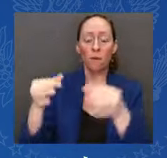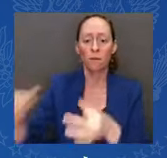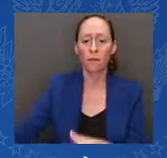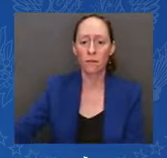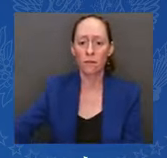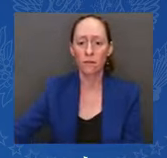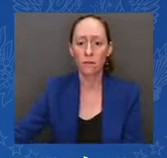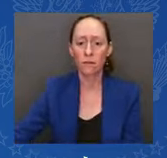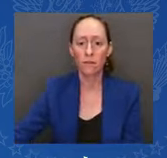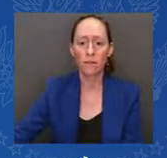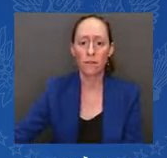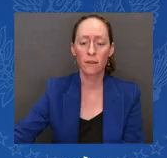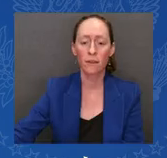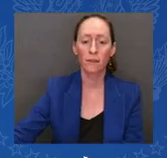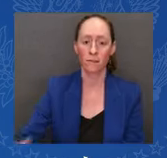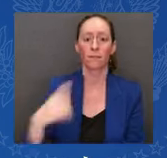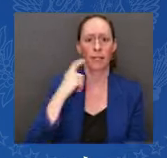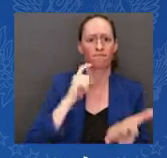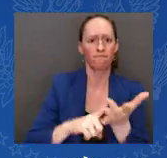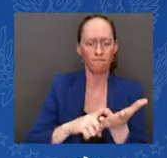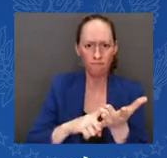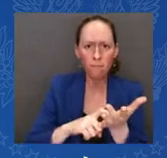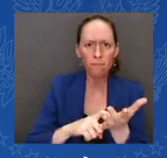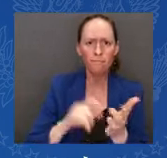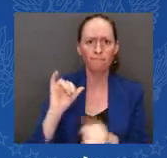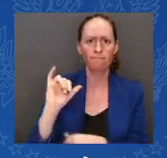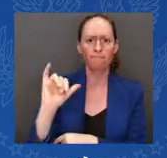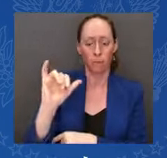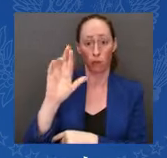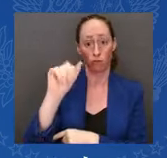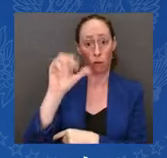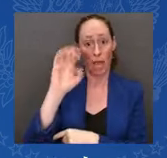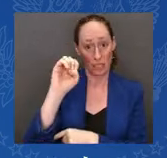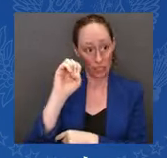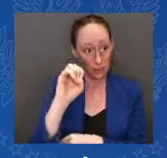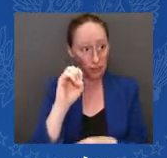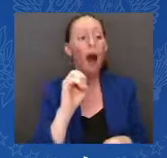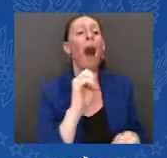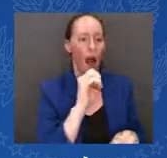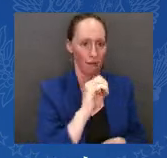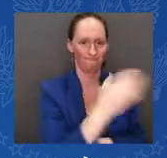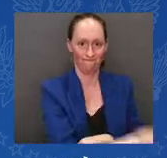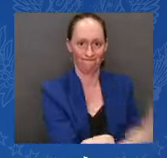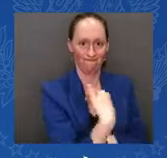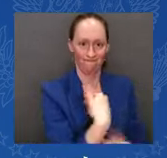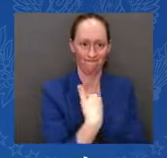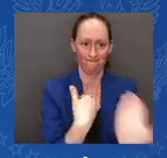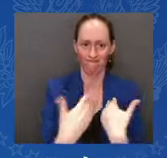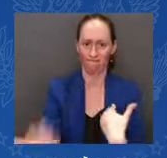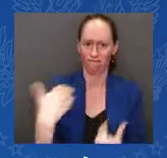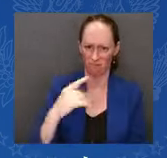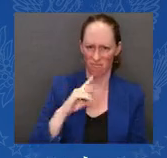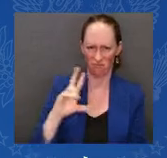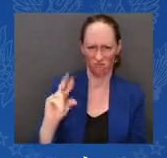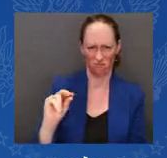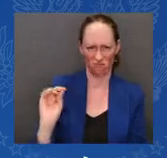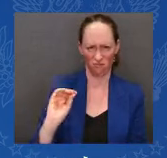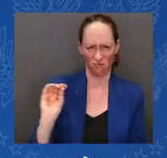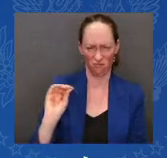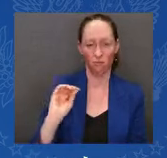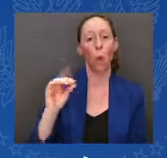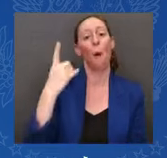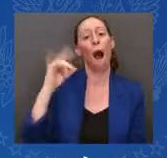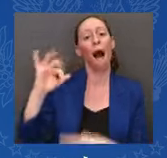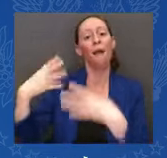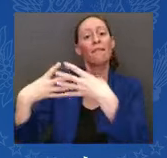factors among many in deciding who to admit from a already qualified pool of applicants. Today,